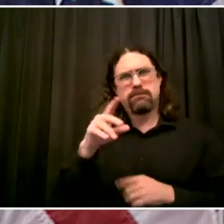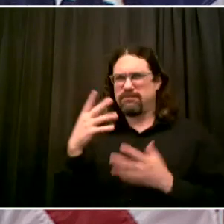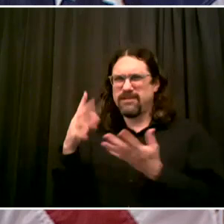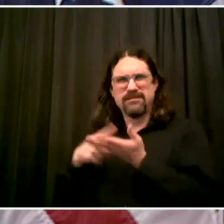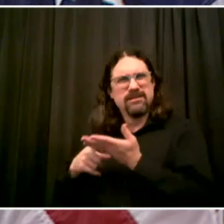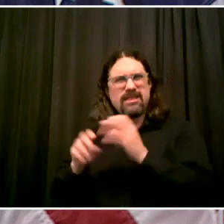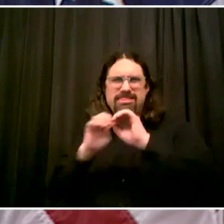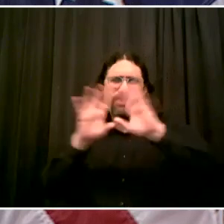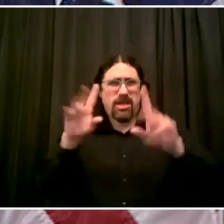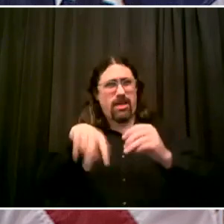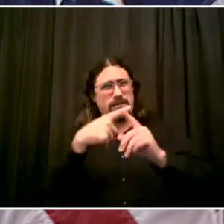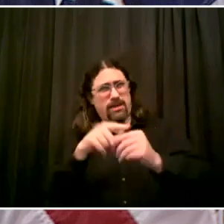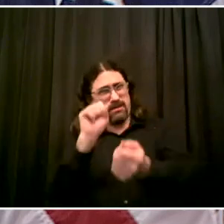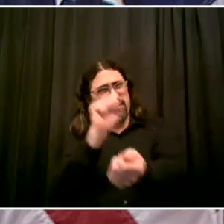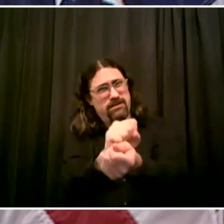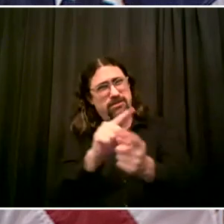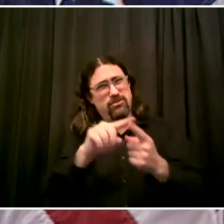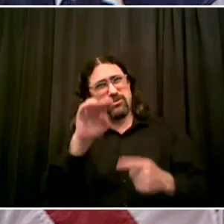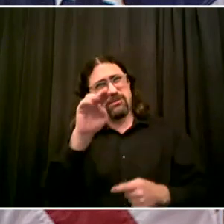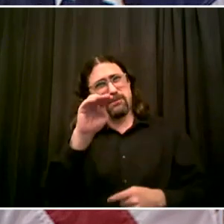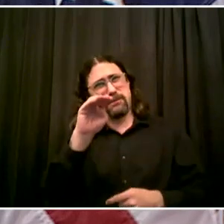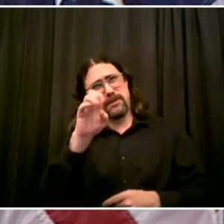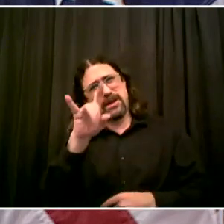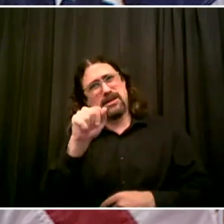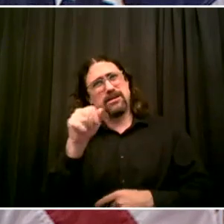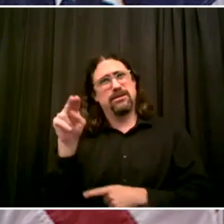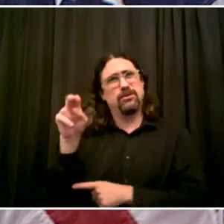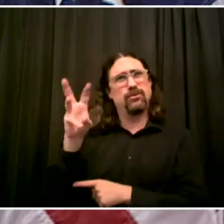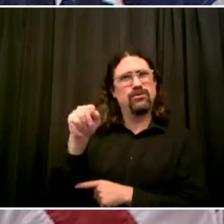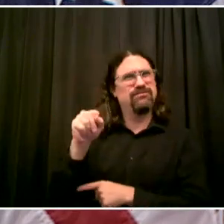but and any instance, Jake, that